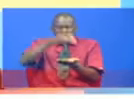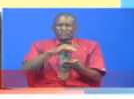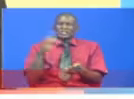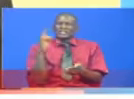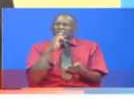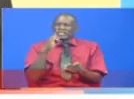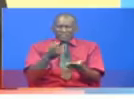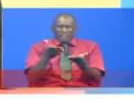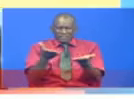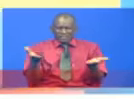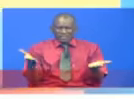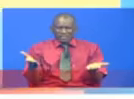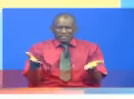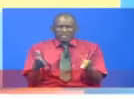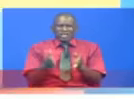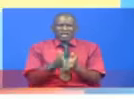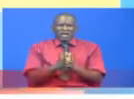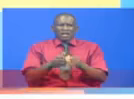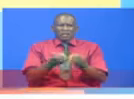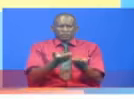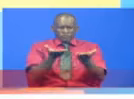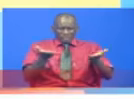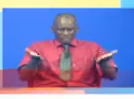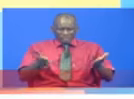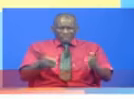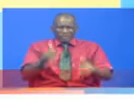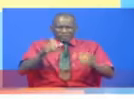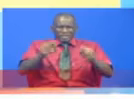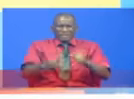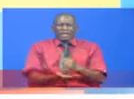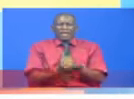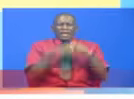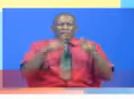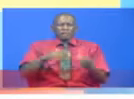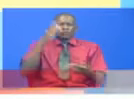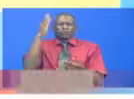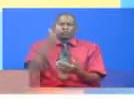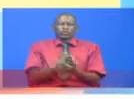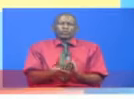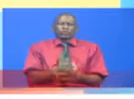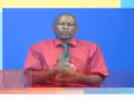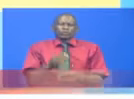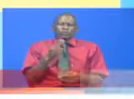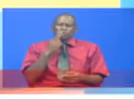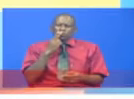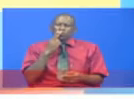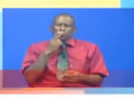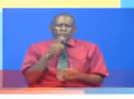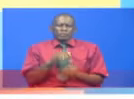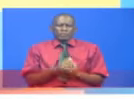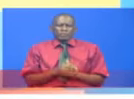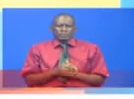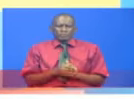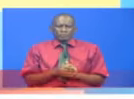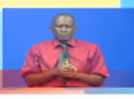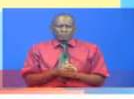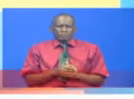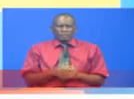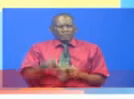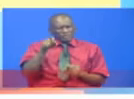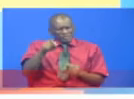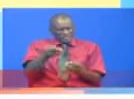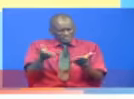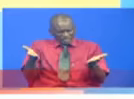products and or products to help people quit conventional tobacco smoking. These